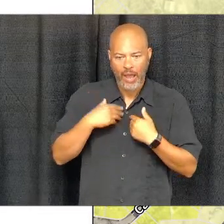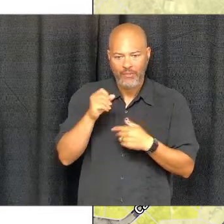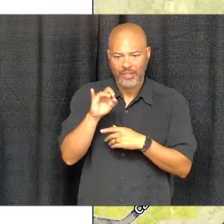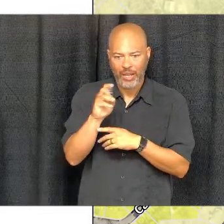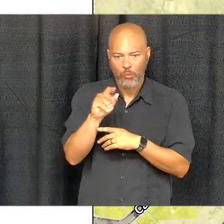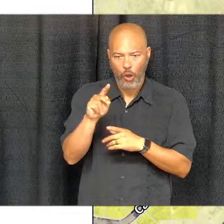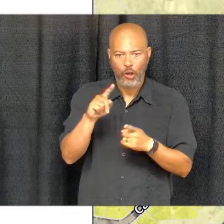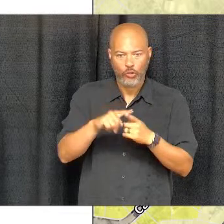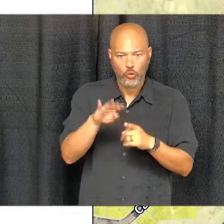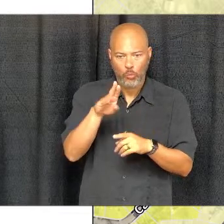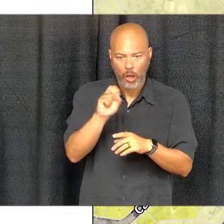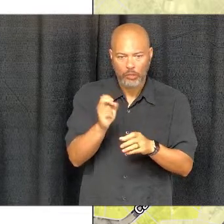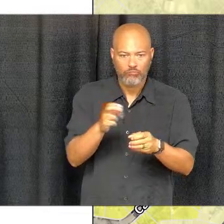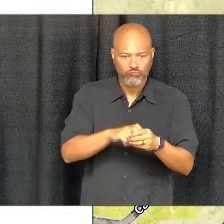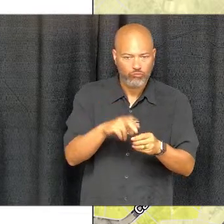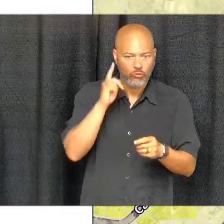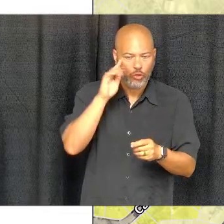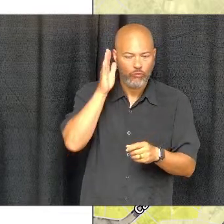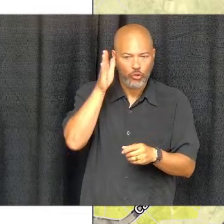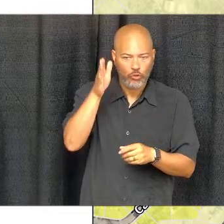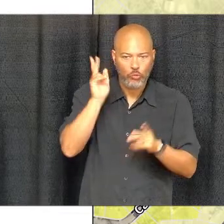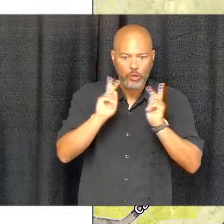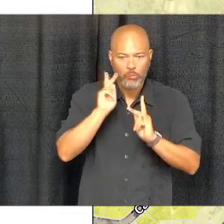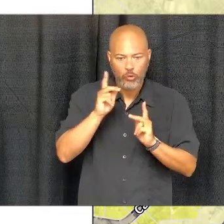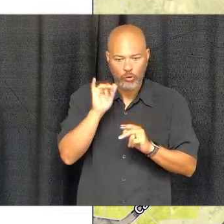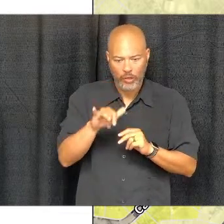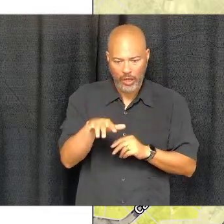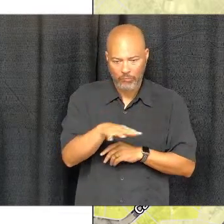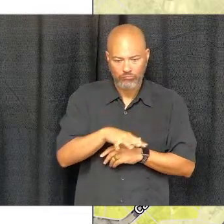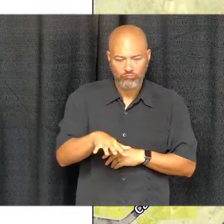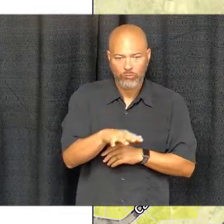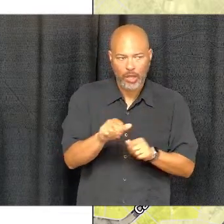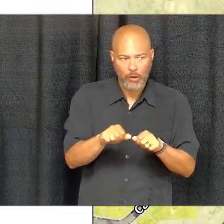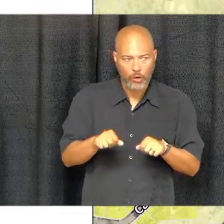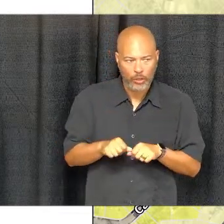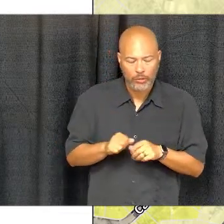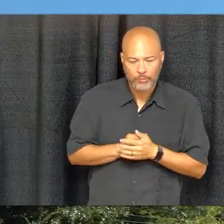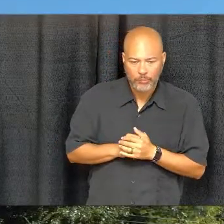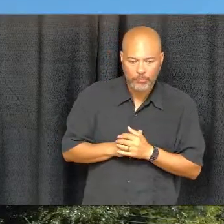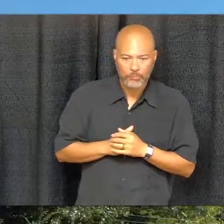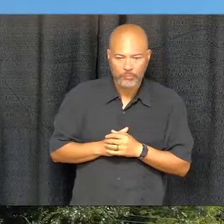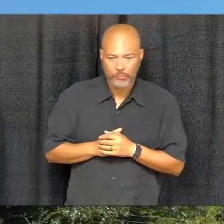public transportation to support future residents on this 5-lane corridor.